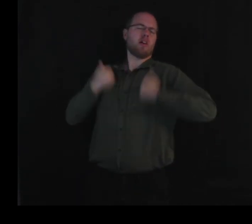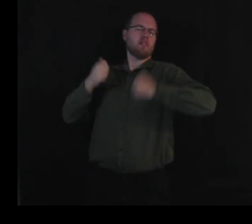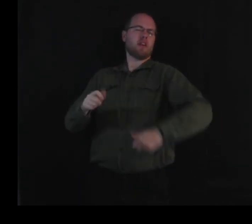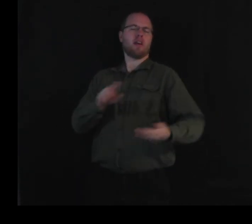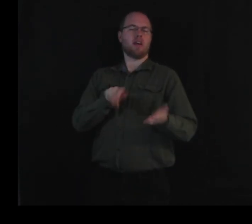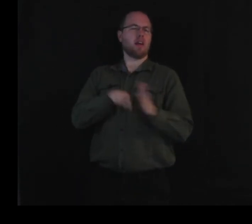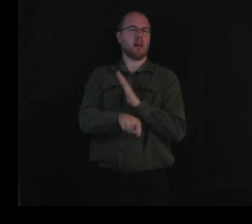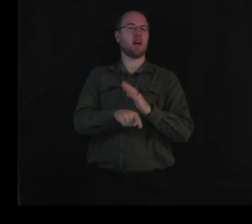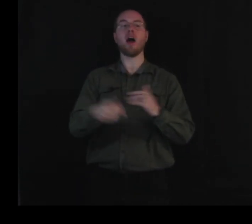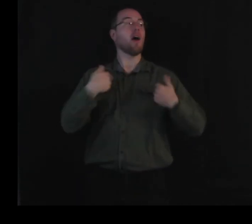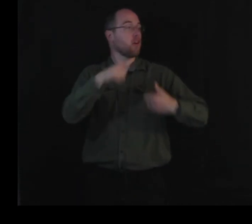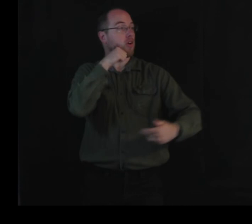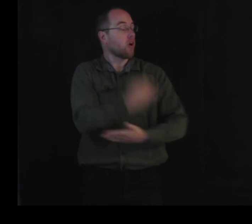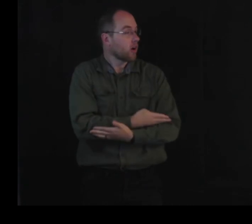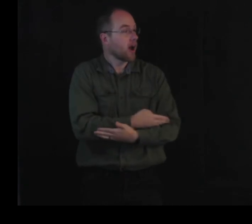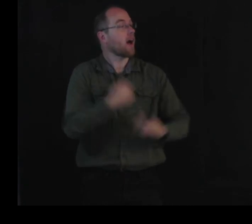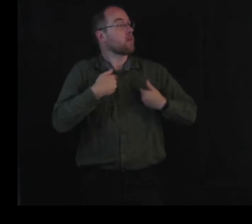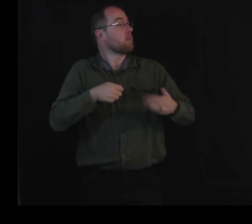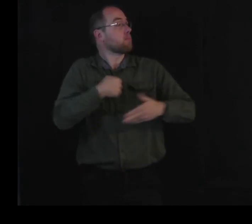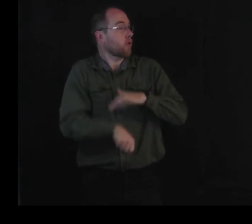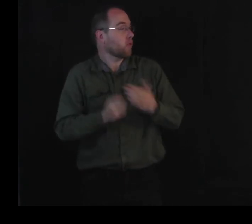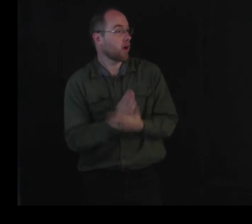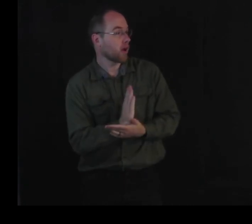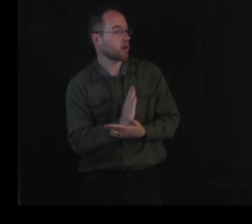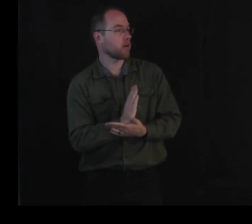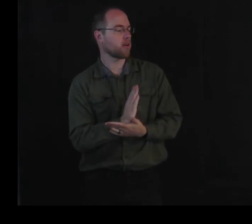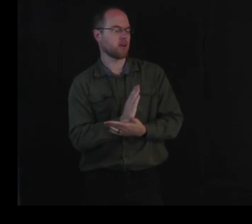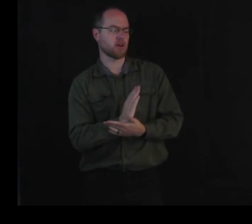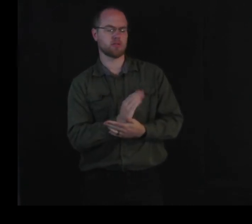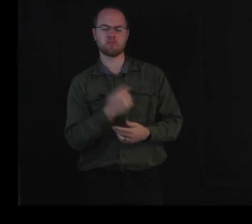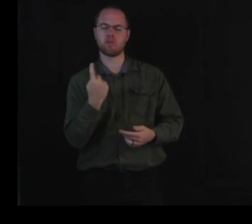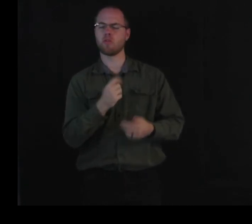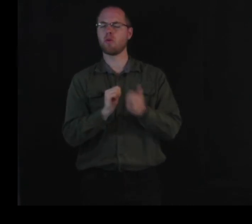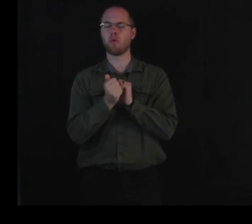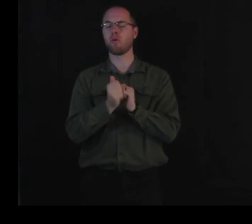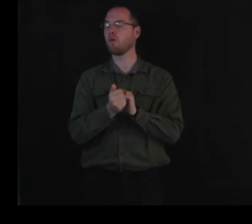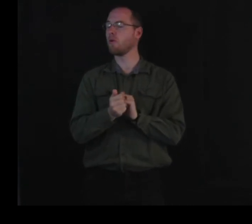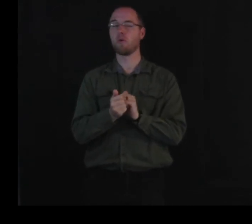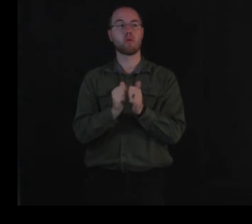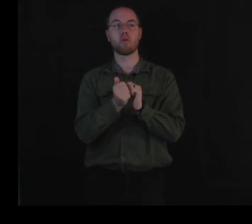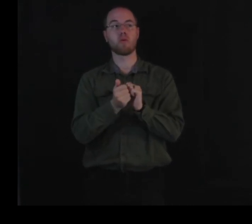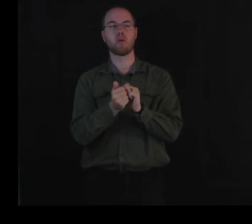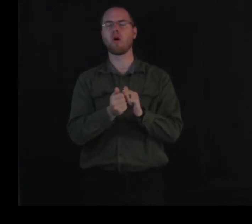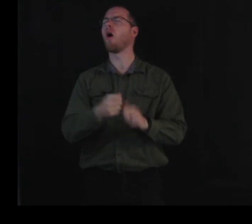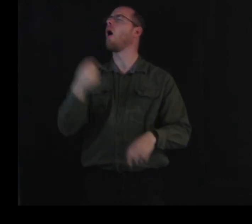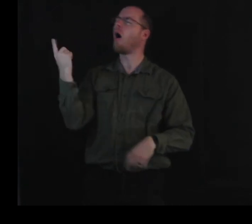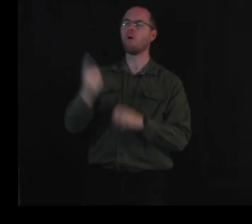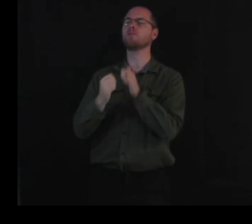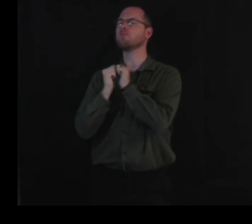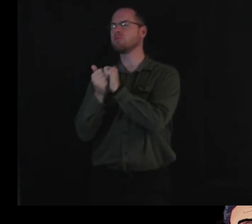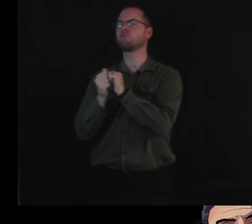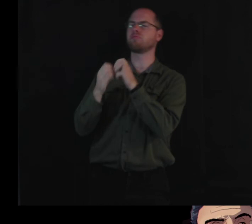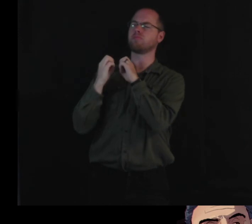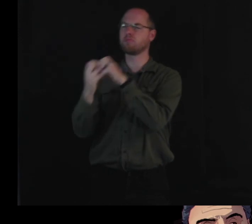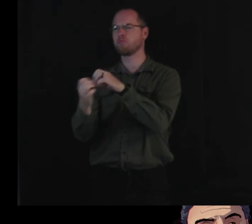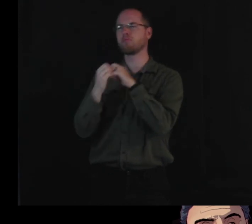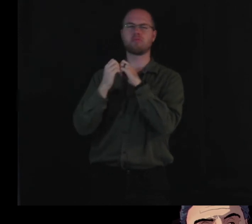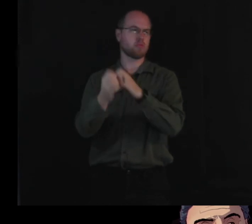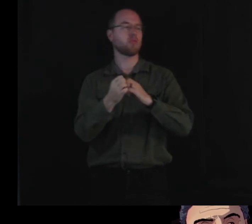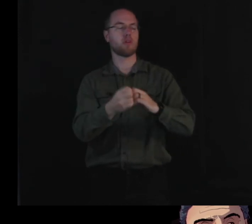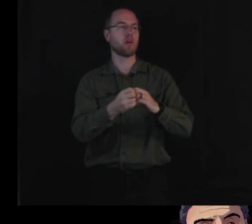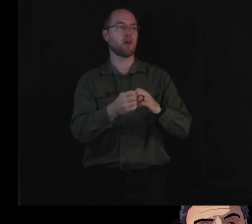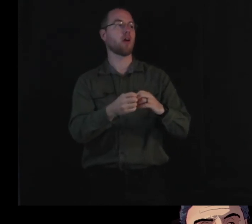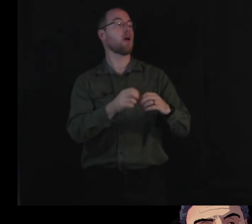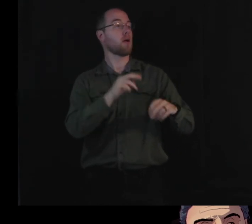birthright to be exercised. A contested birthright. They always are. They can test